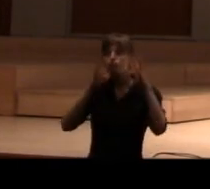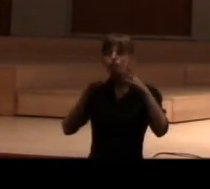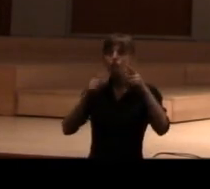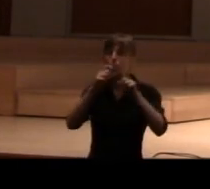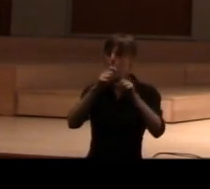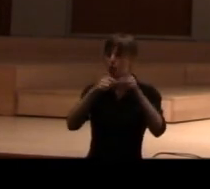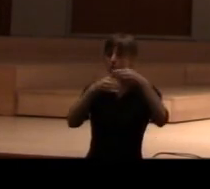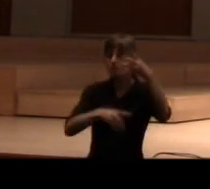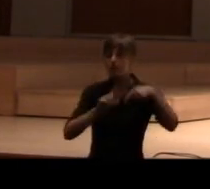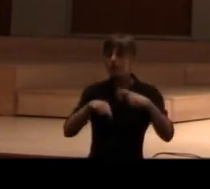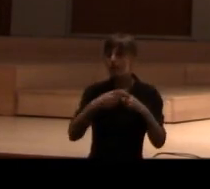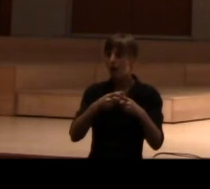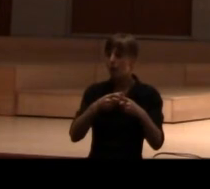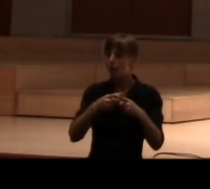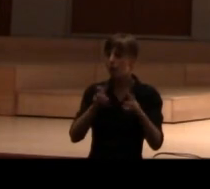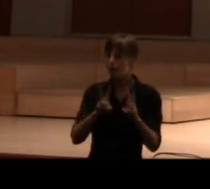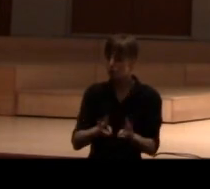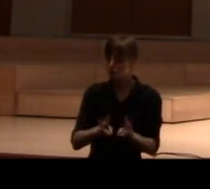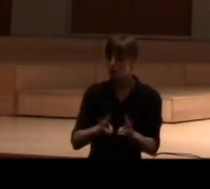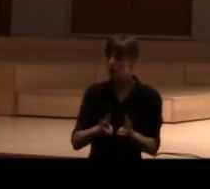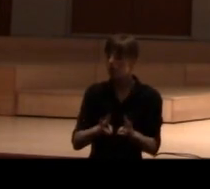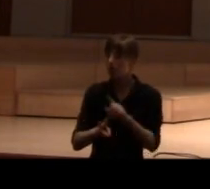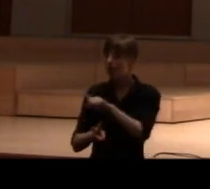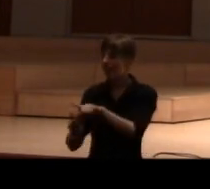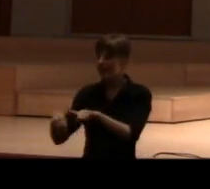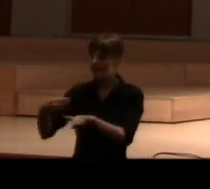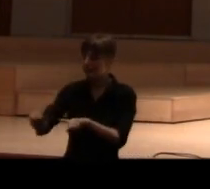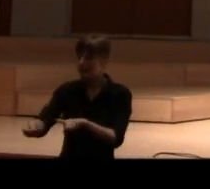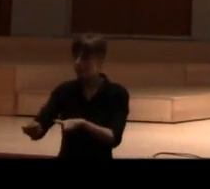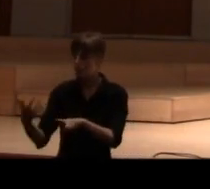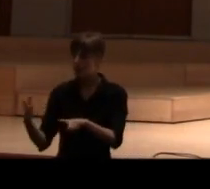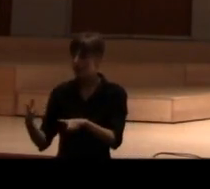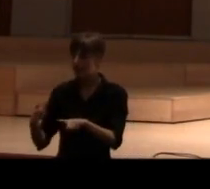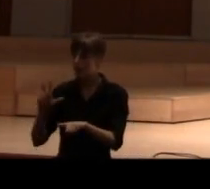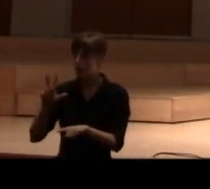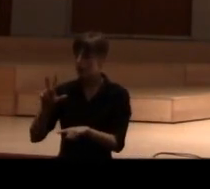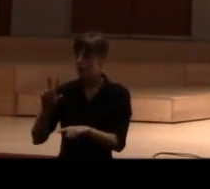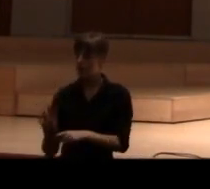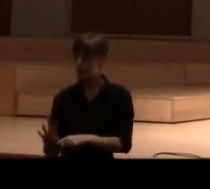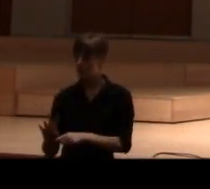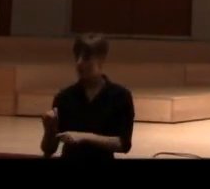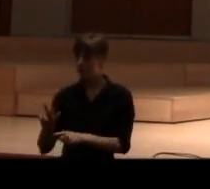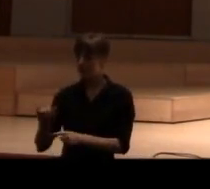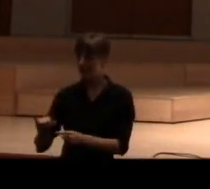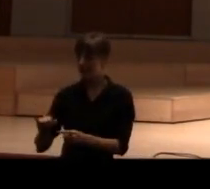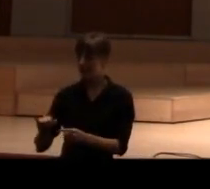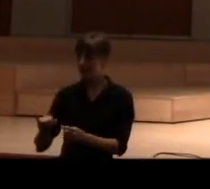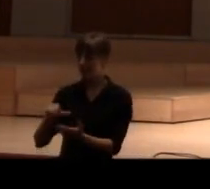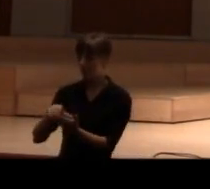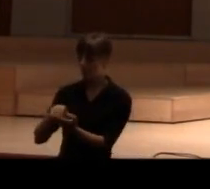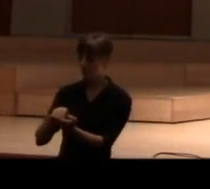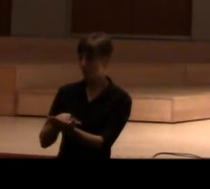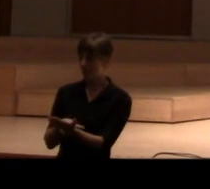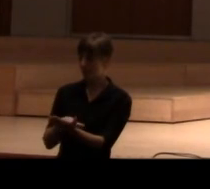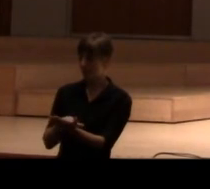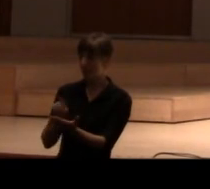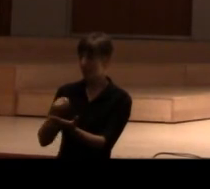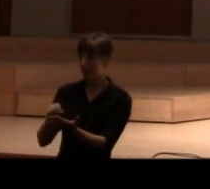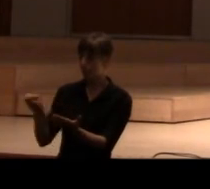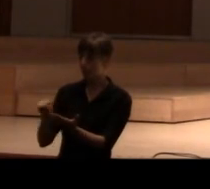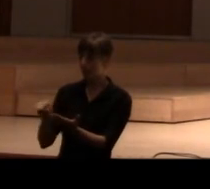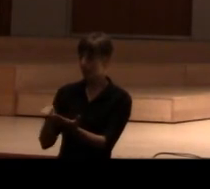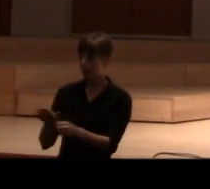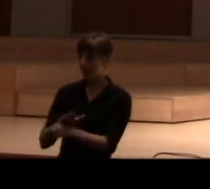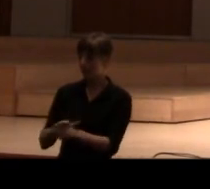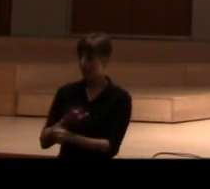given 3/4 of the poem. All they had to do was fill in the endings of each line. Now, when in